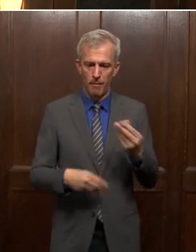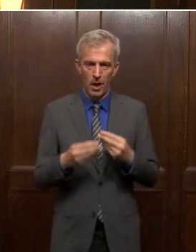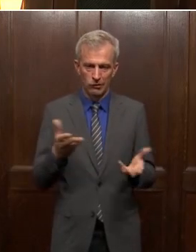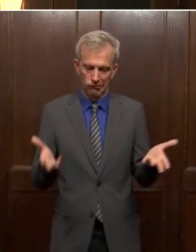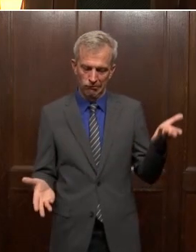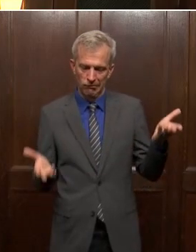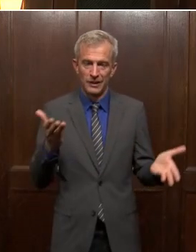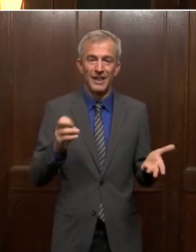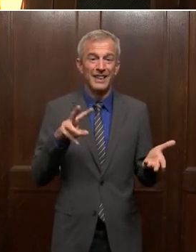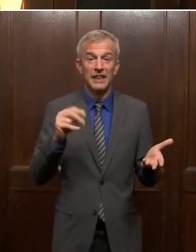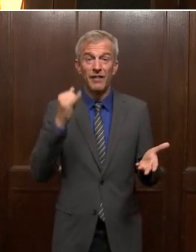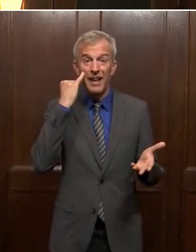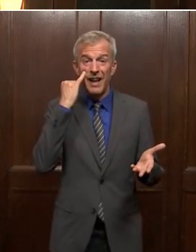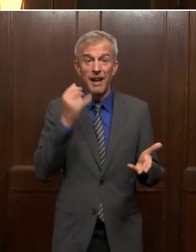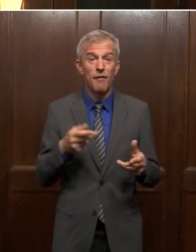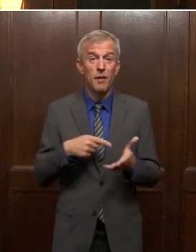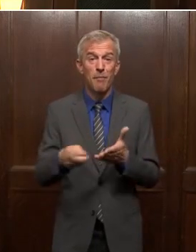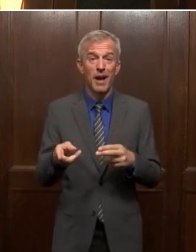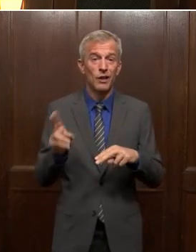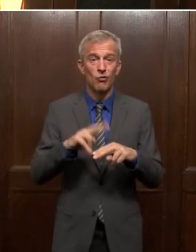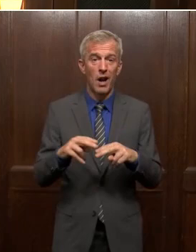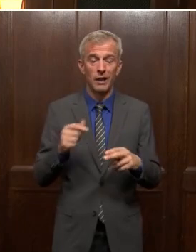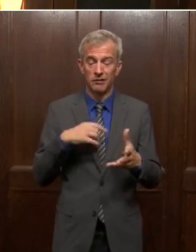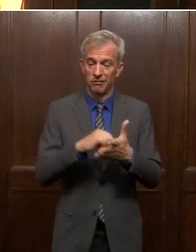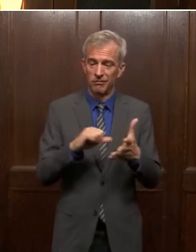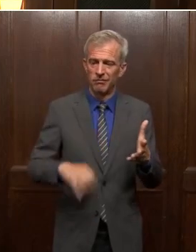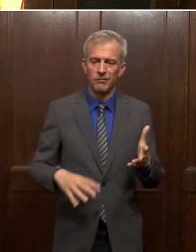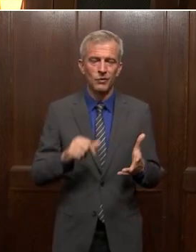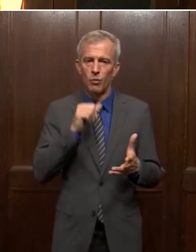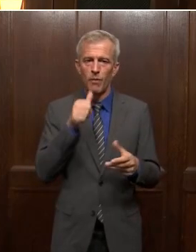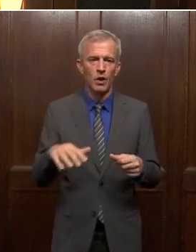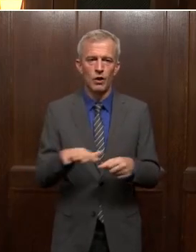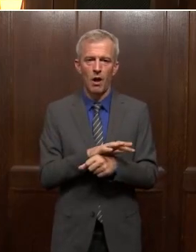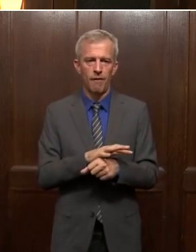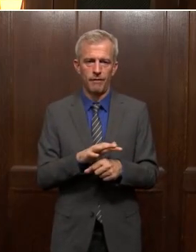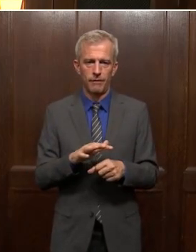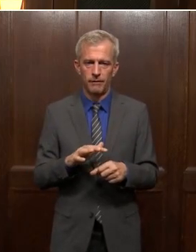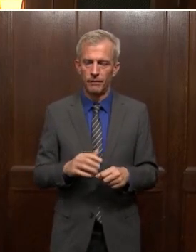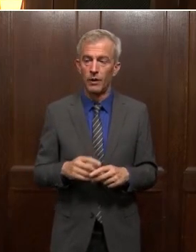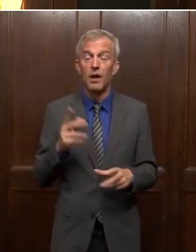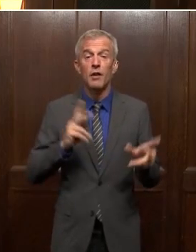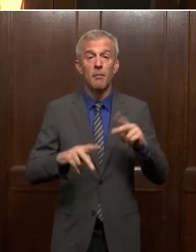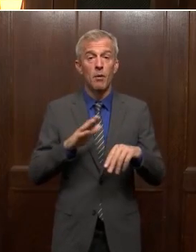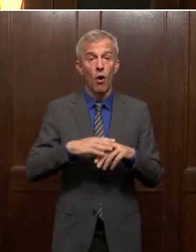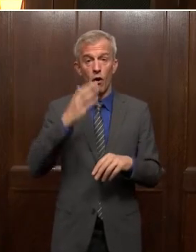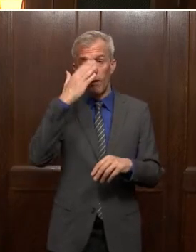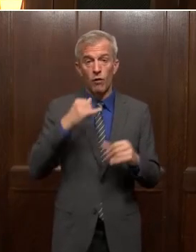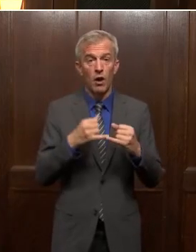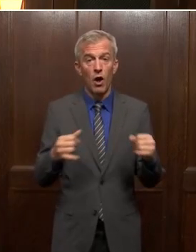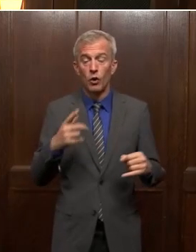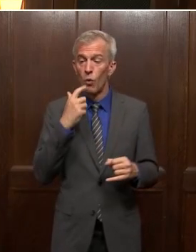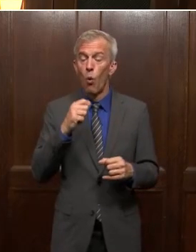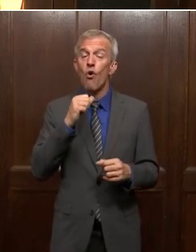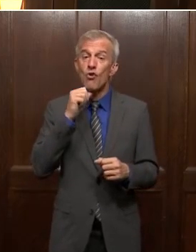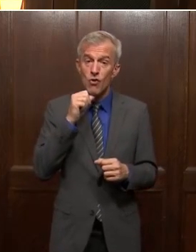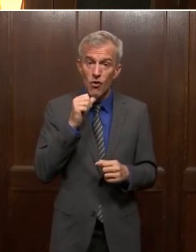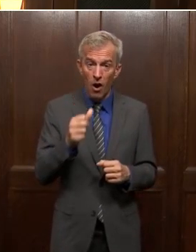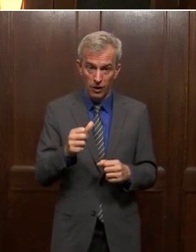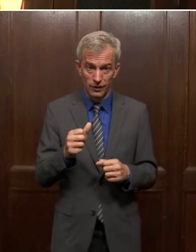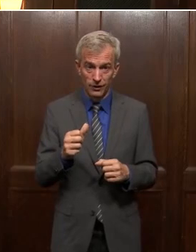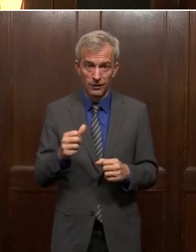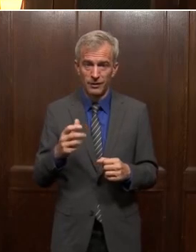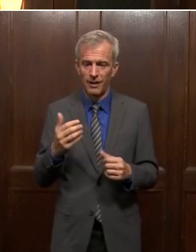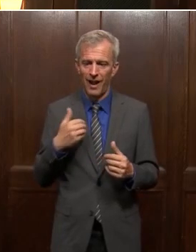raises to our civilian workforce, it would not be enough. And the folks that are out there on the front lines who are not being furloughed are only those